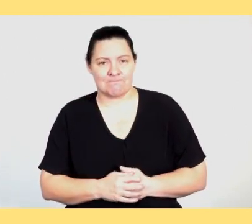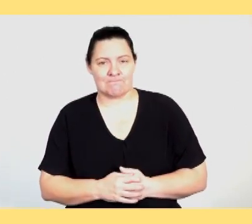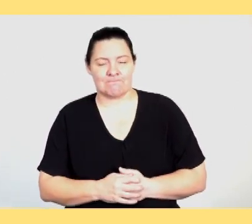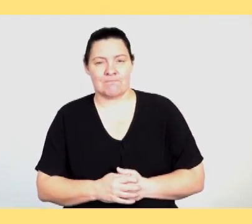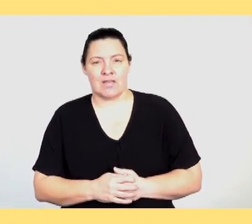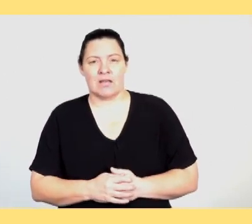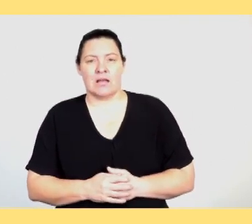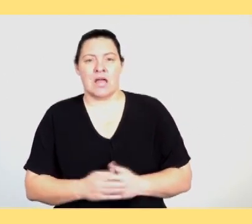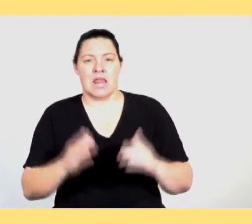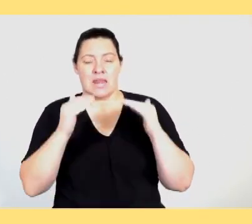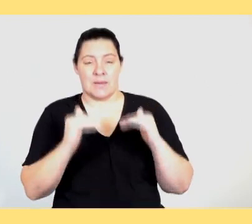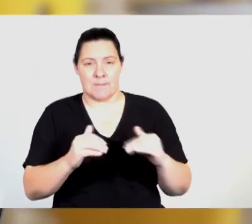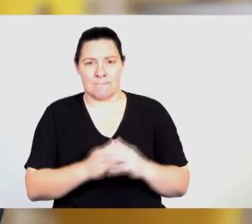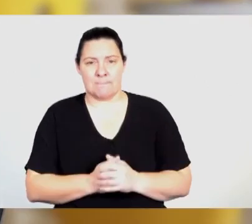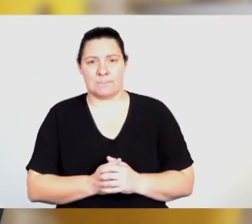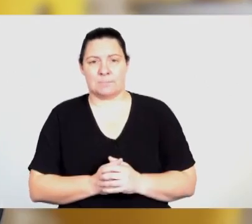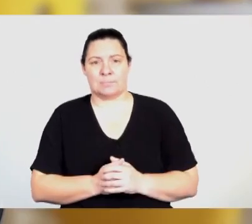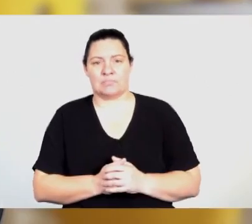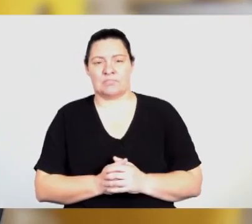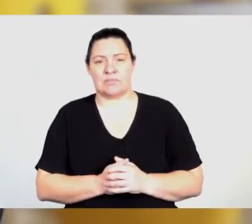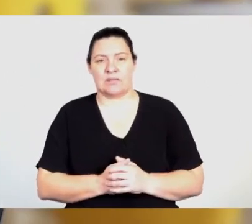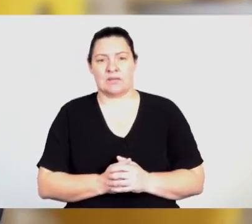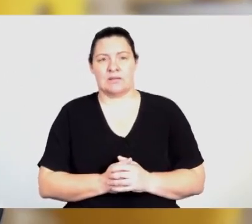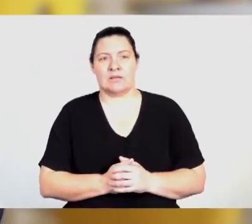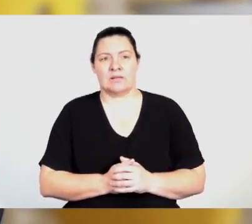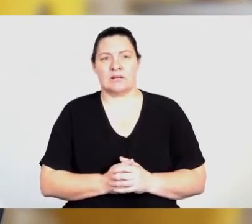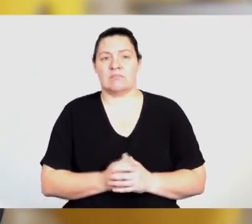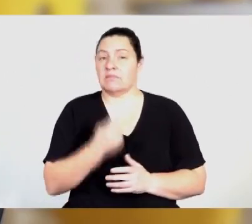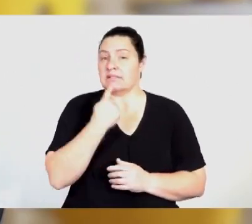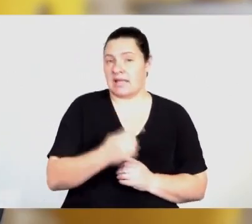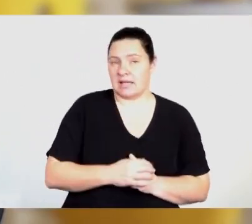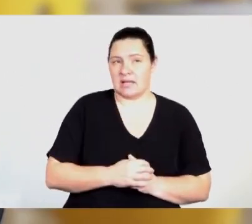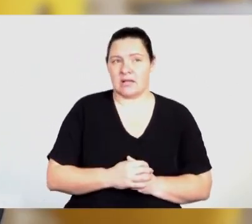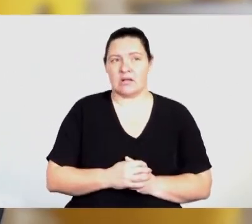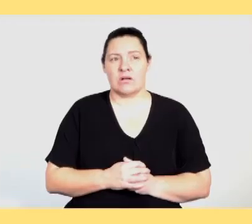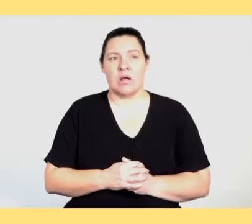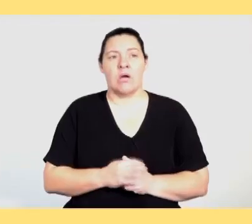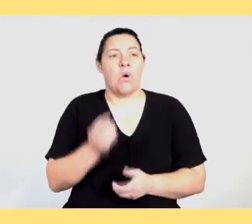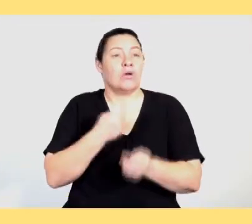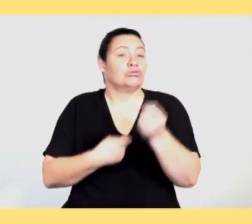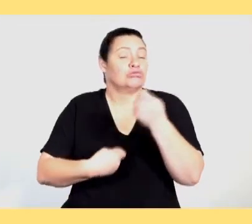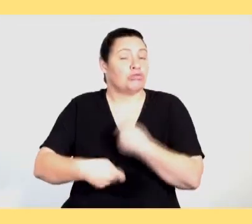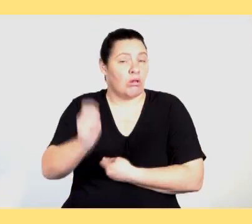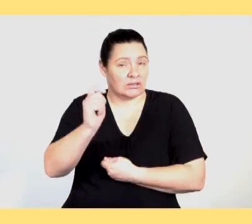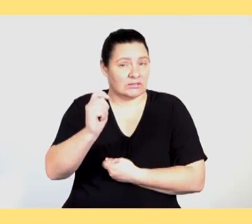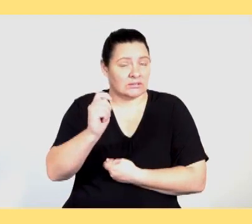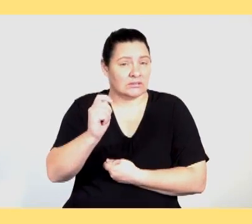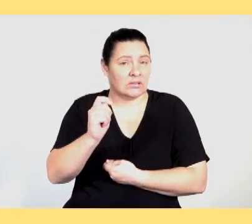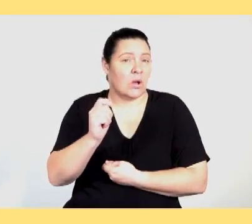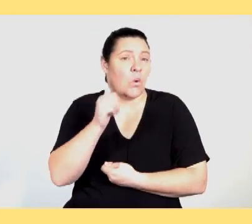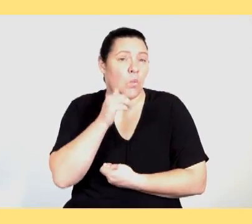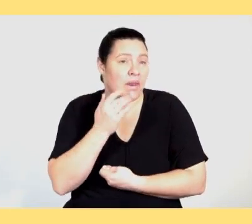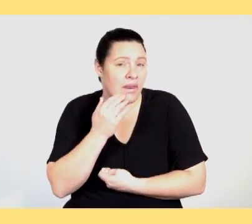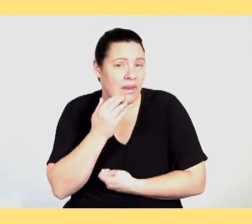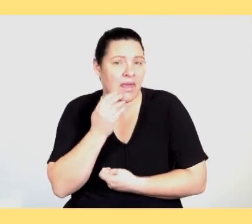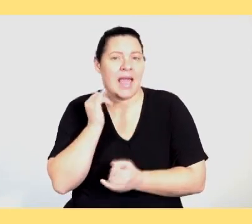1,800. Let us now go to the next aspect. It says, sold goods, remember, on